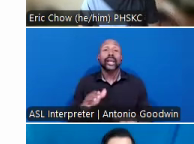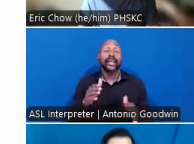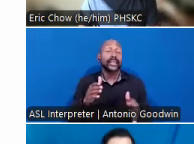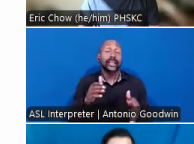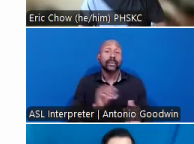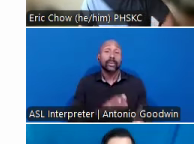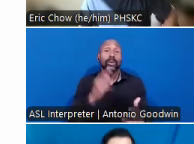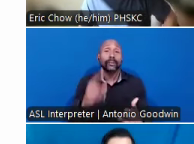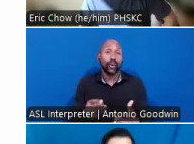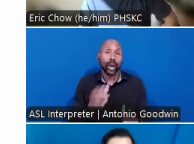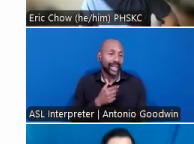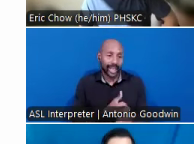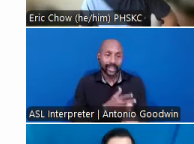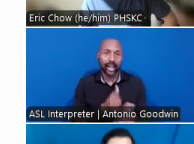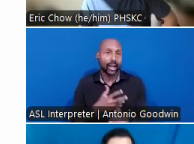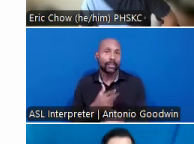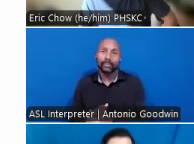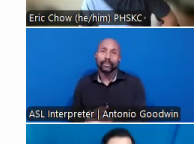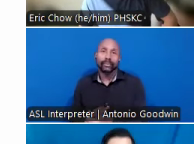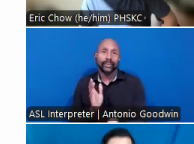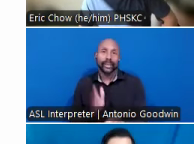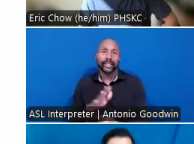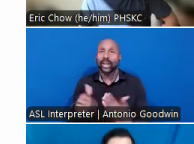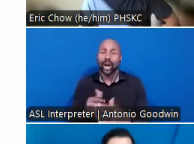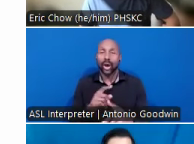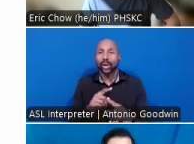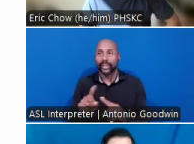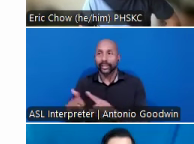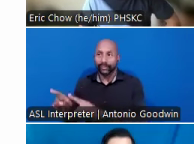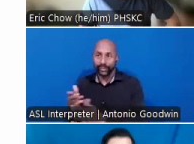the vaccines that could protect against infections.